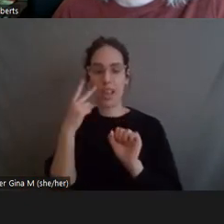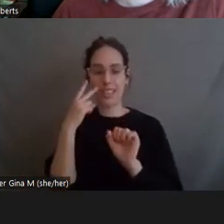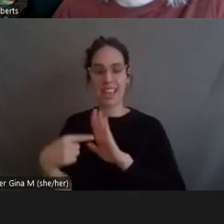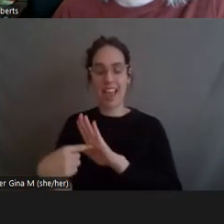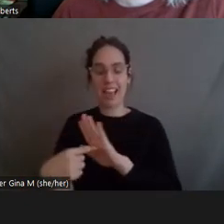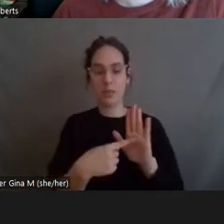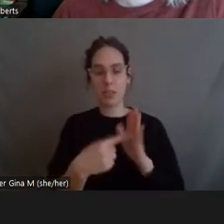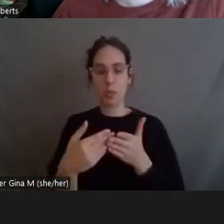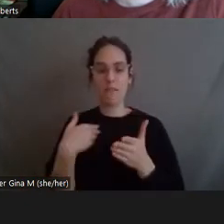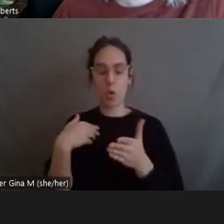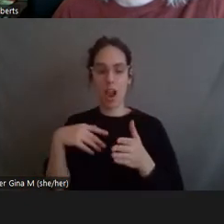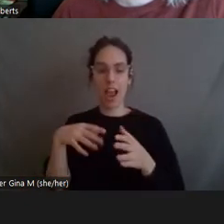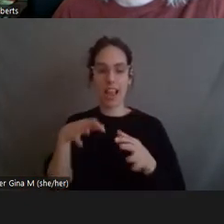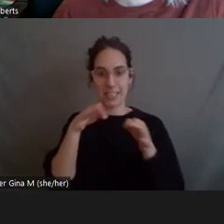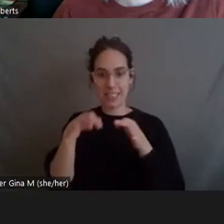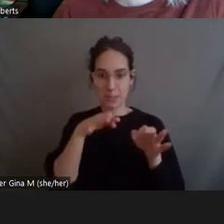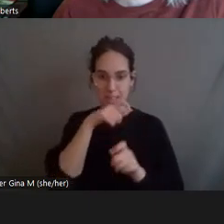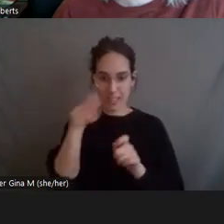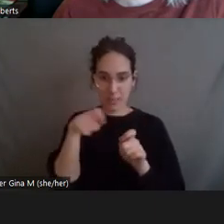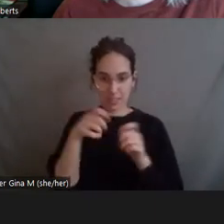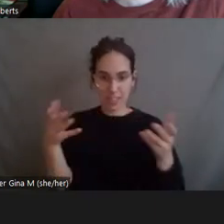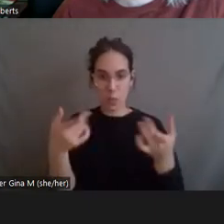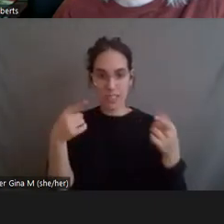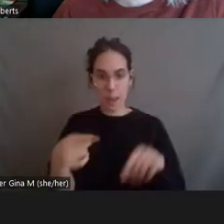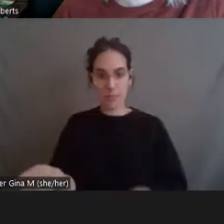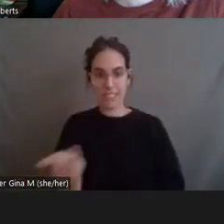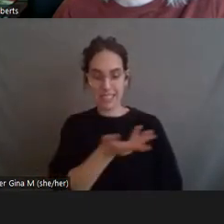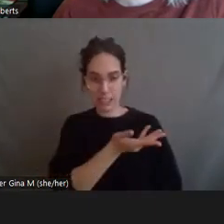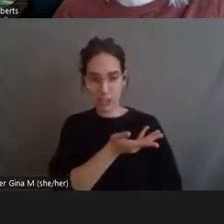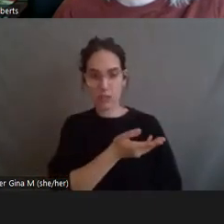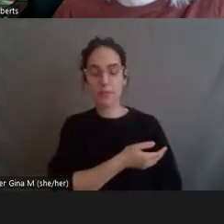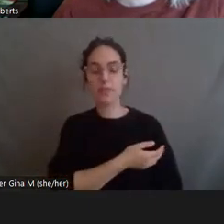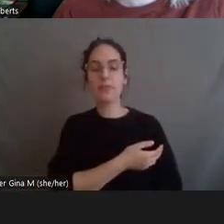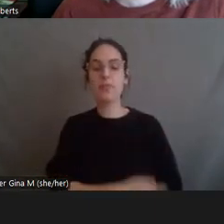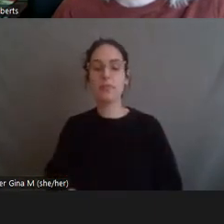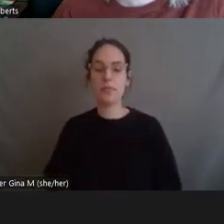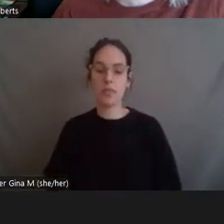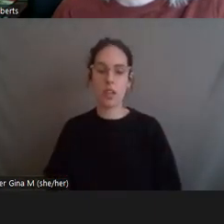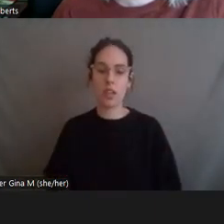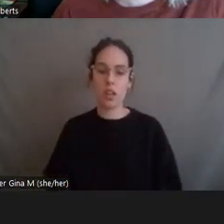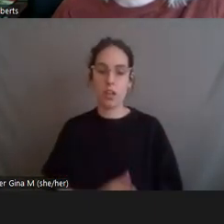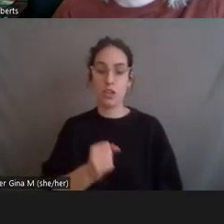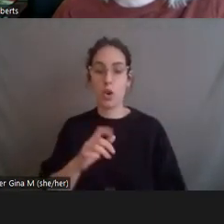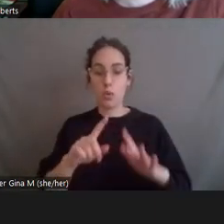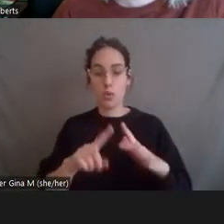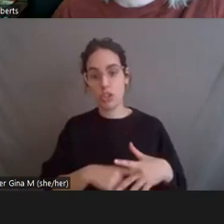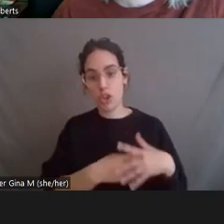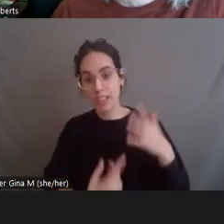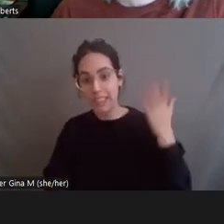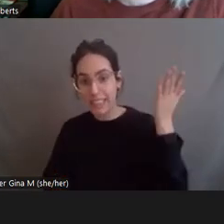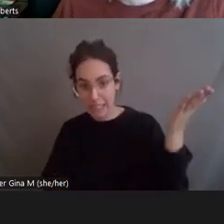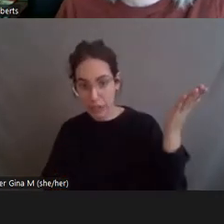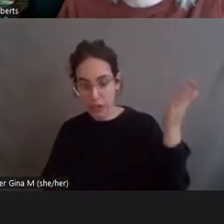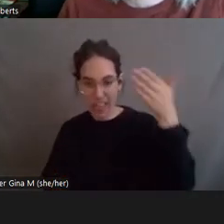on what's happening here in this space. So start at the front,